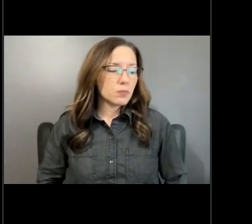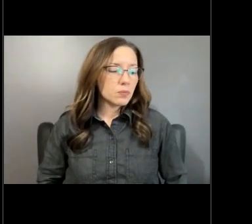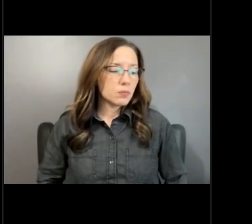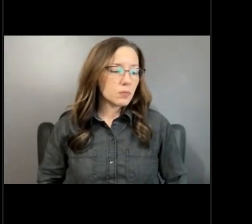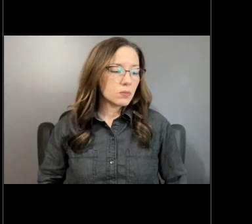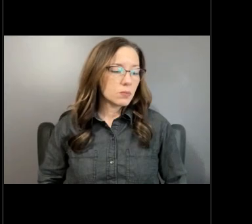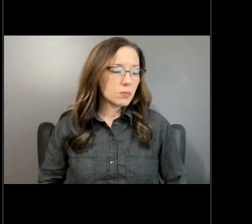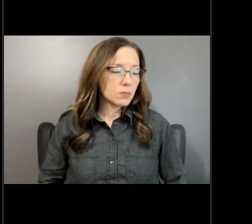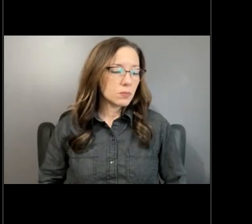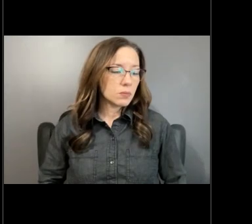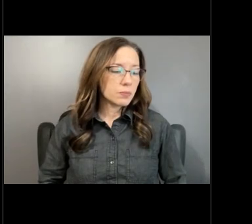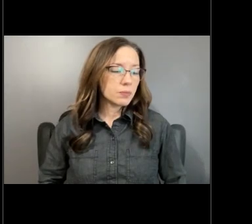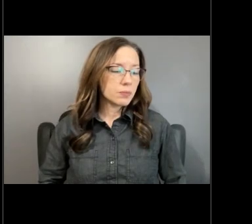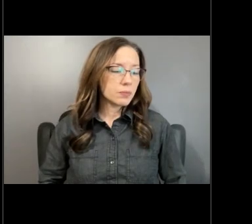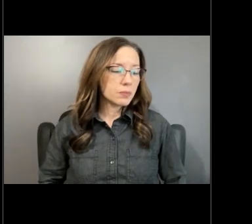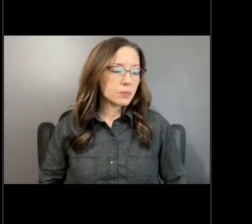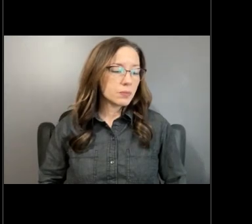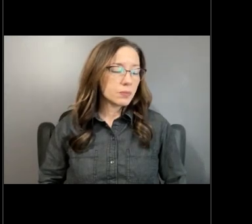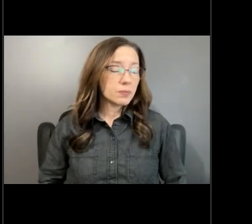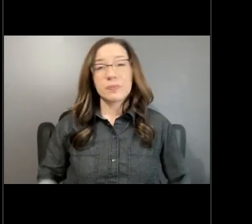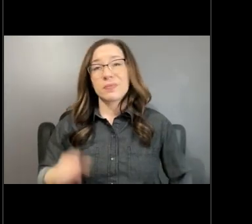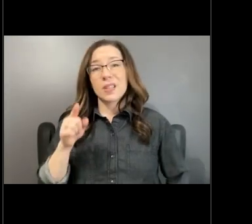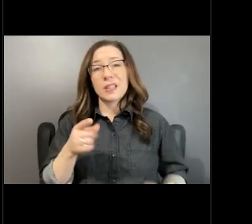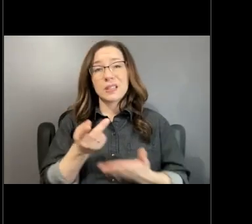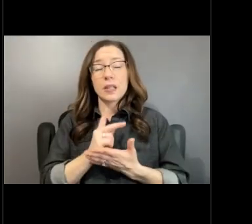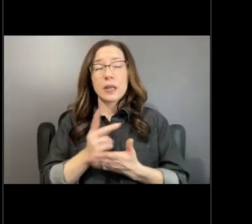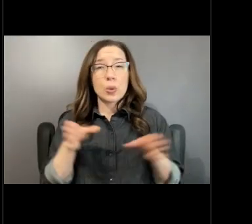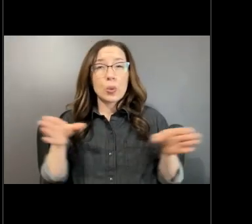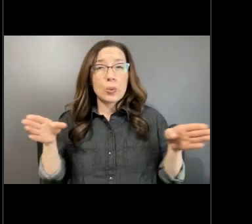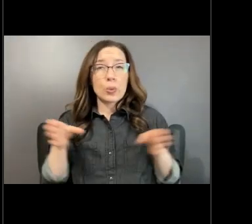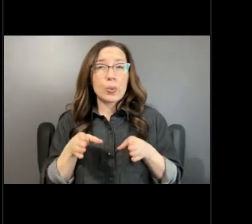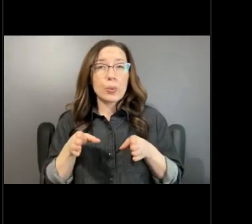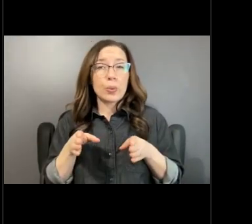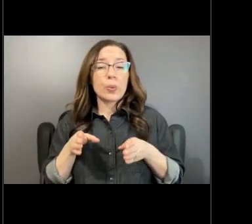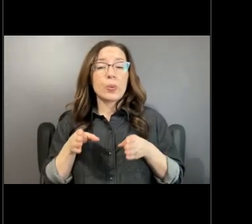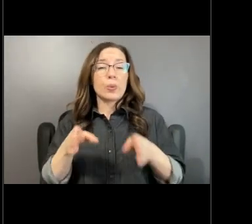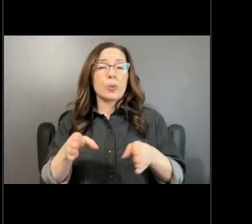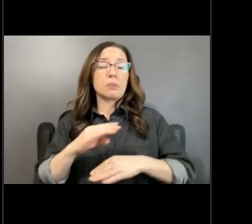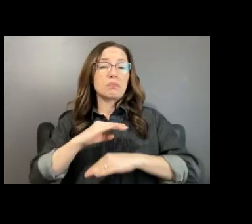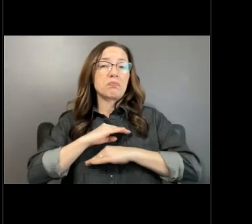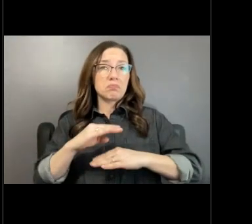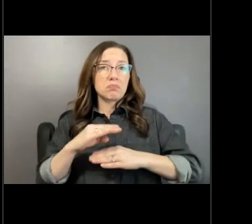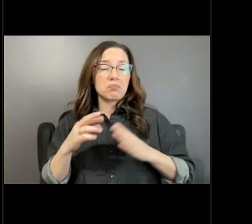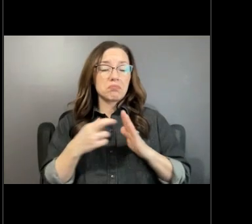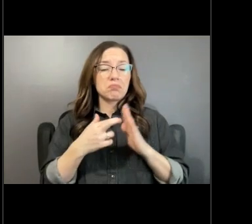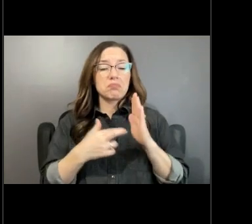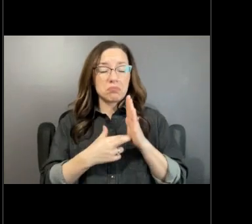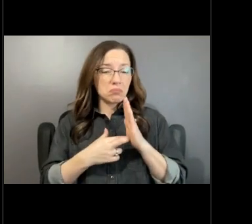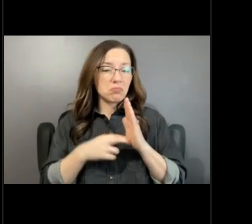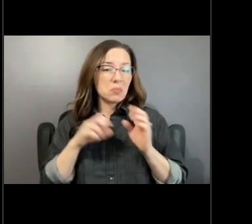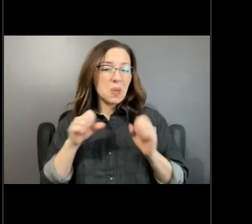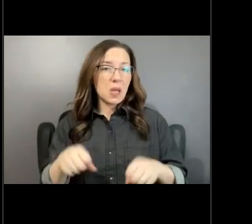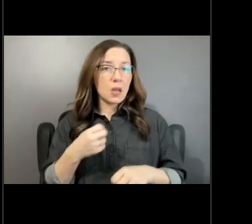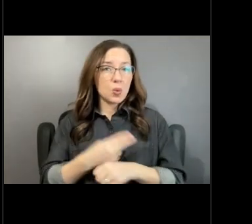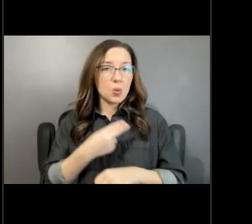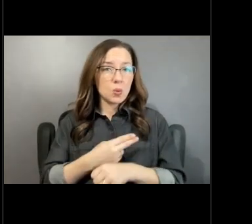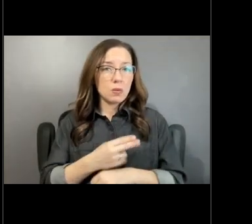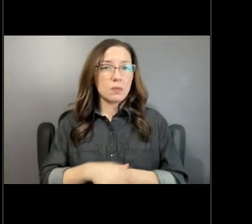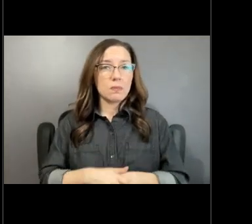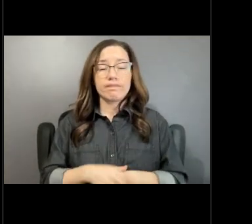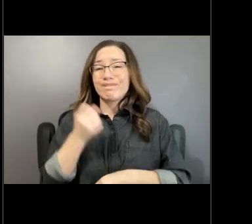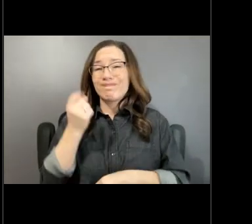A narrow kitchen like the one shown meets the guidelines and is usable, but